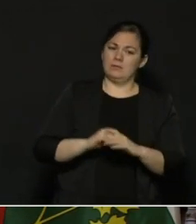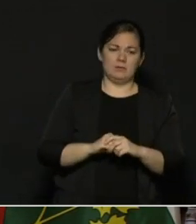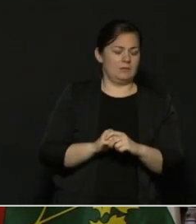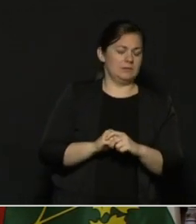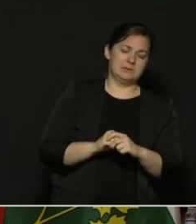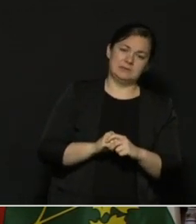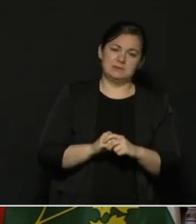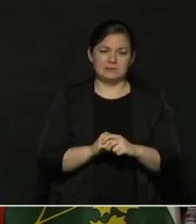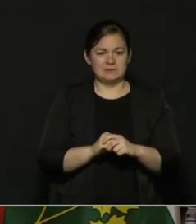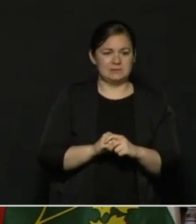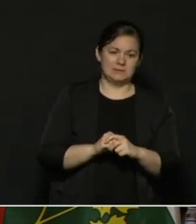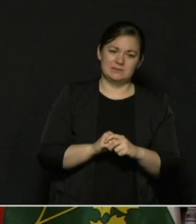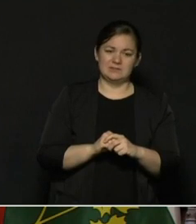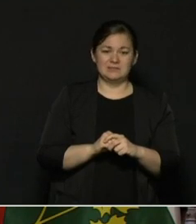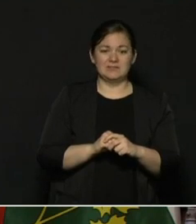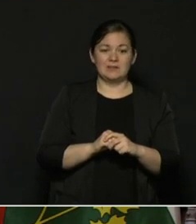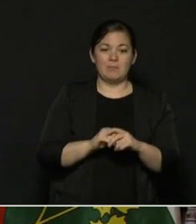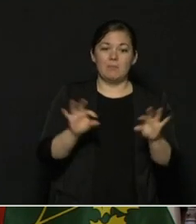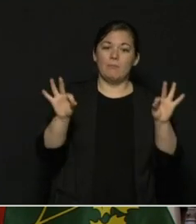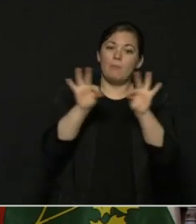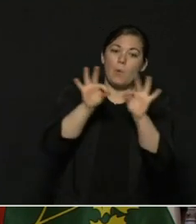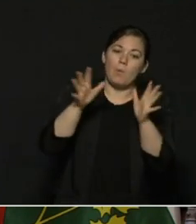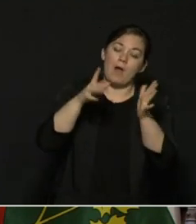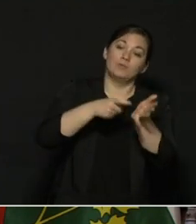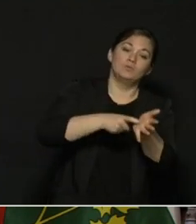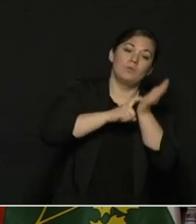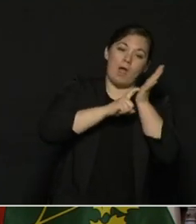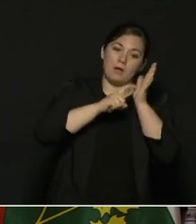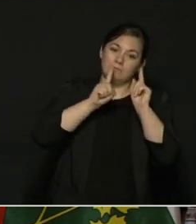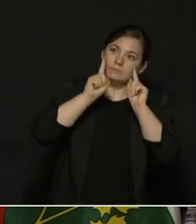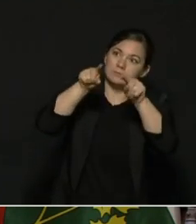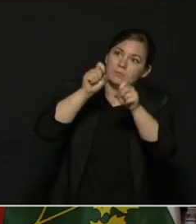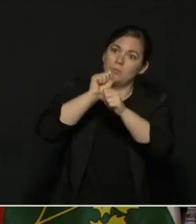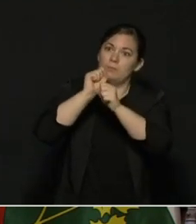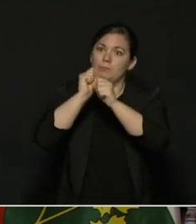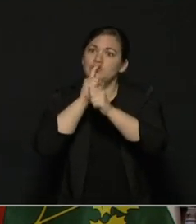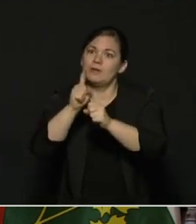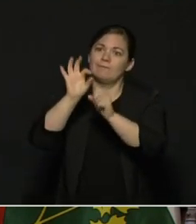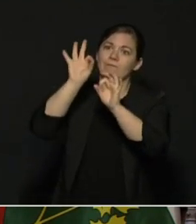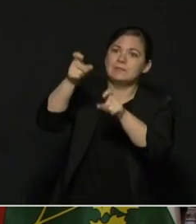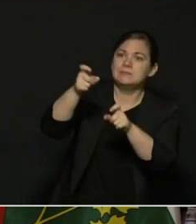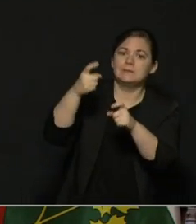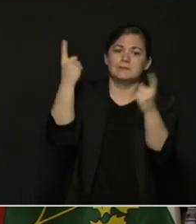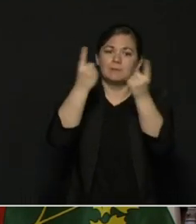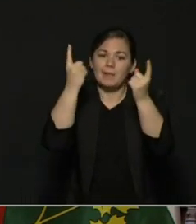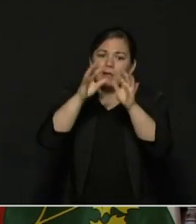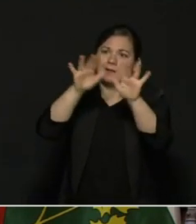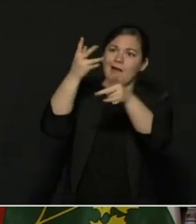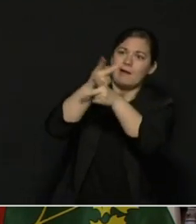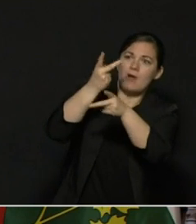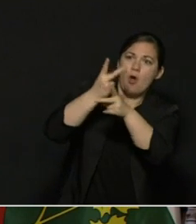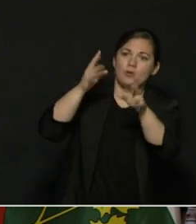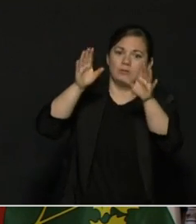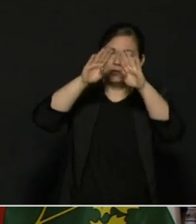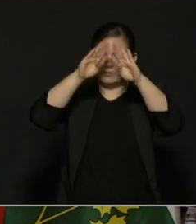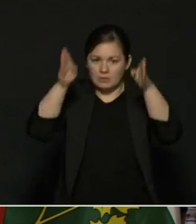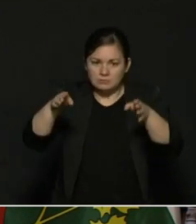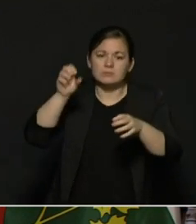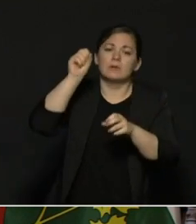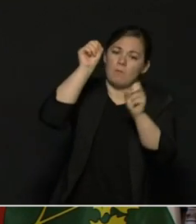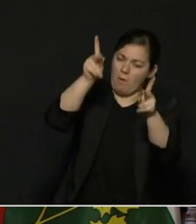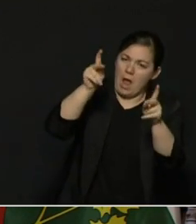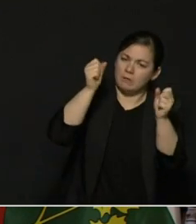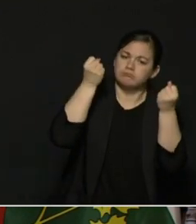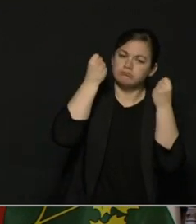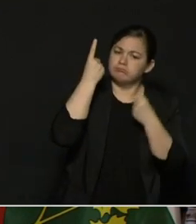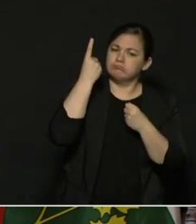And it's an essential visit to deal with a matter that needs to be looked after. My sense is that would fit that category.